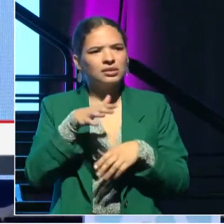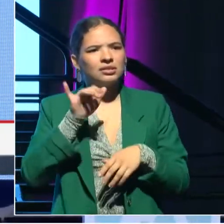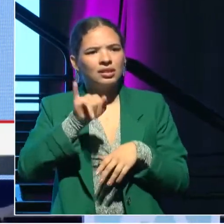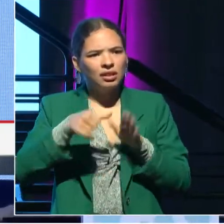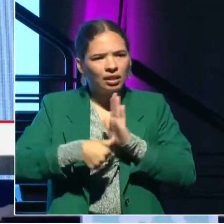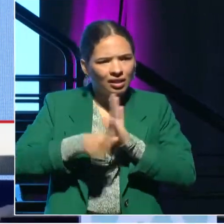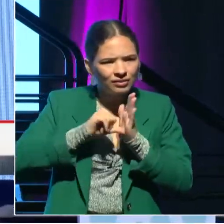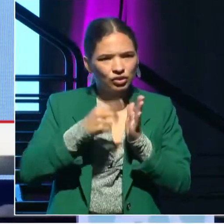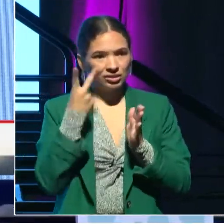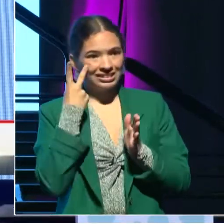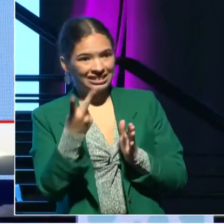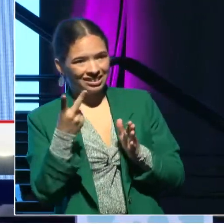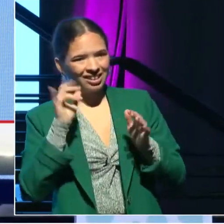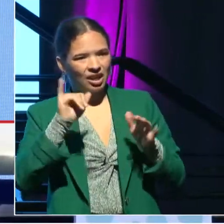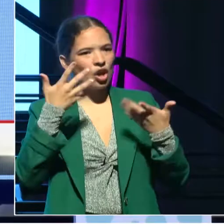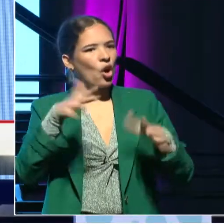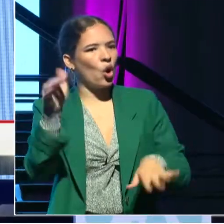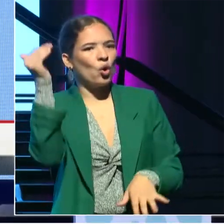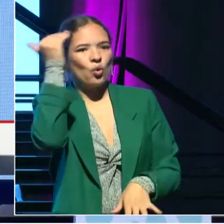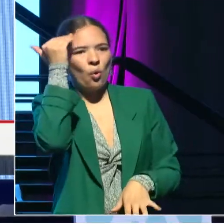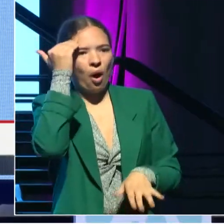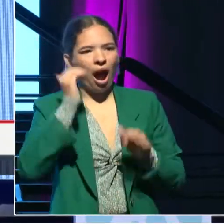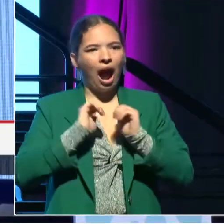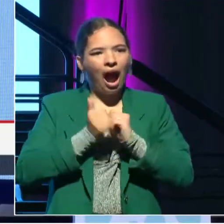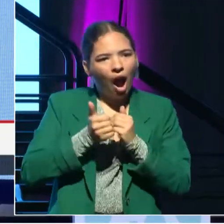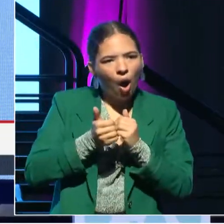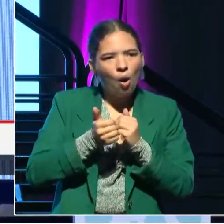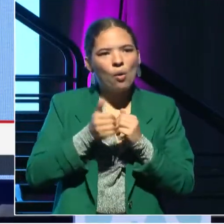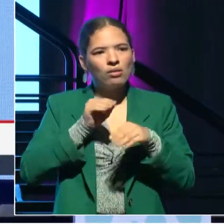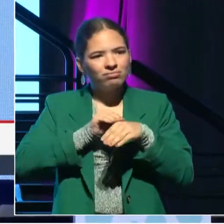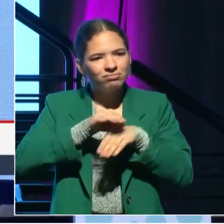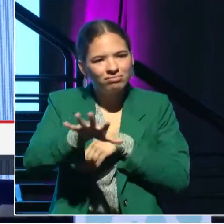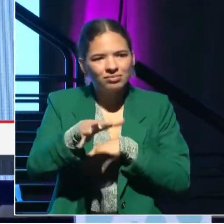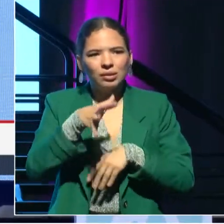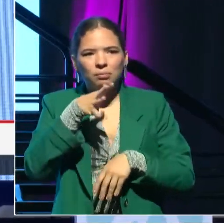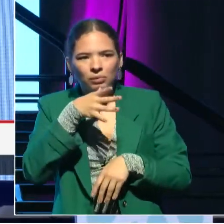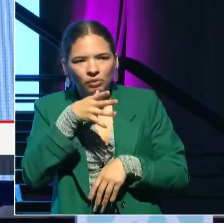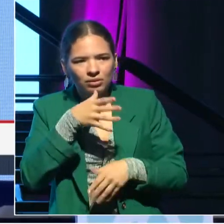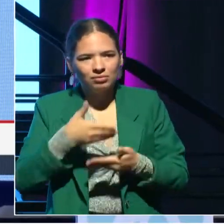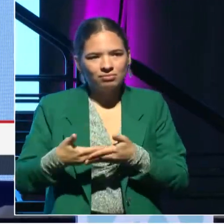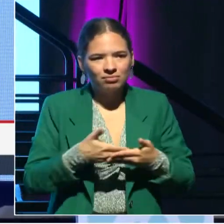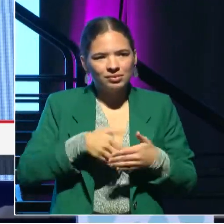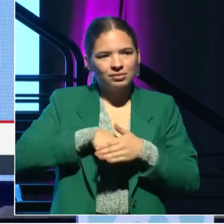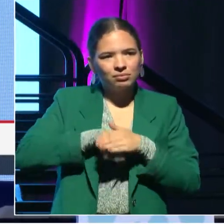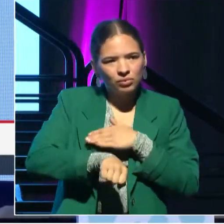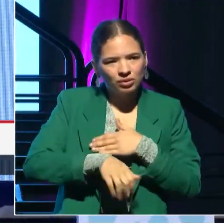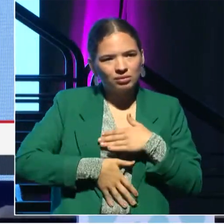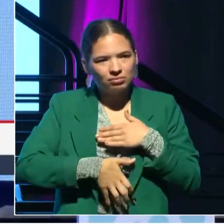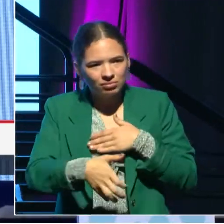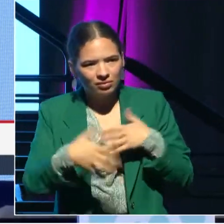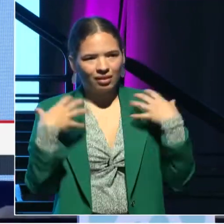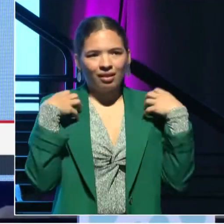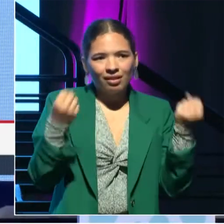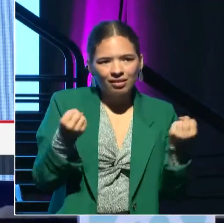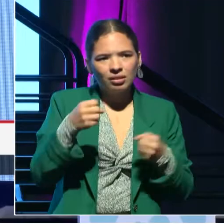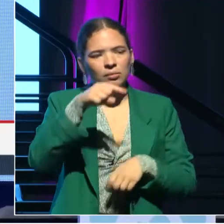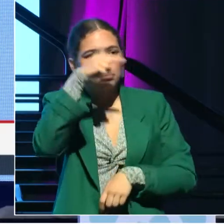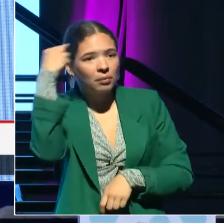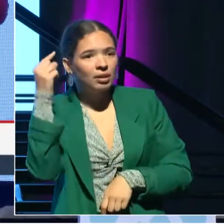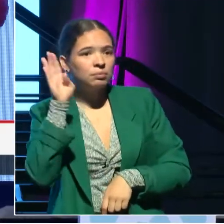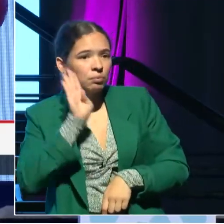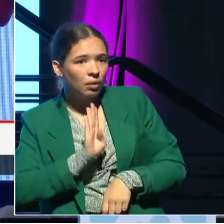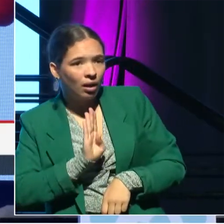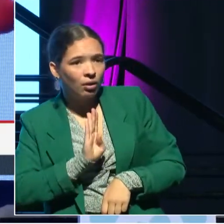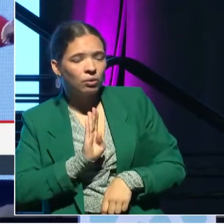out in pregnancy and maternal health? So during the pandemic, at the height of it, Black and brown birthing people who tested